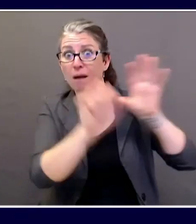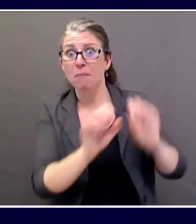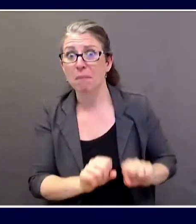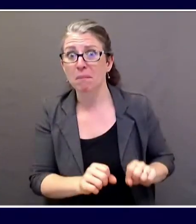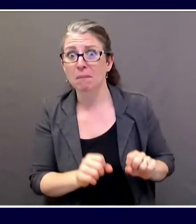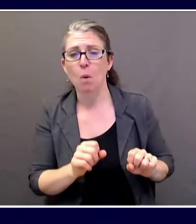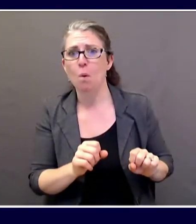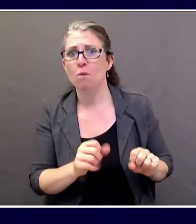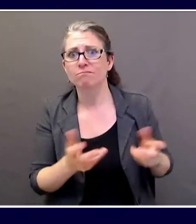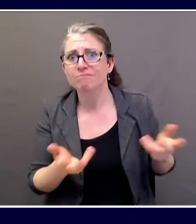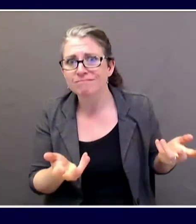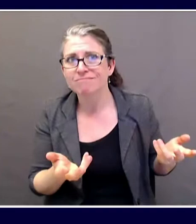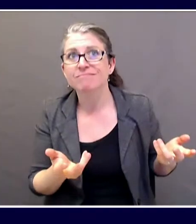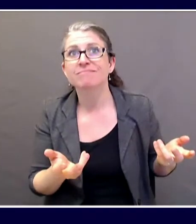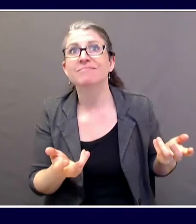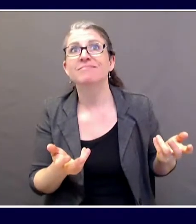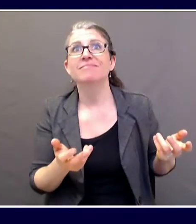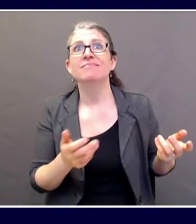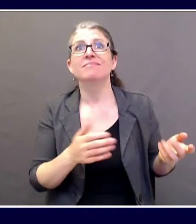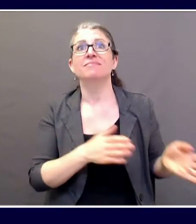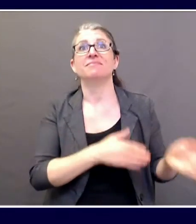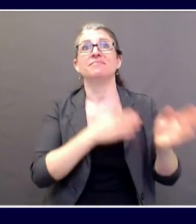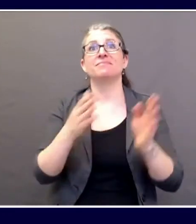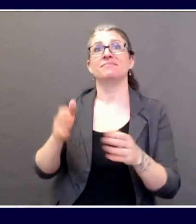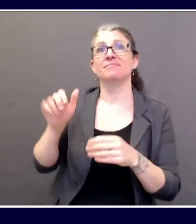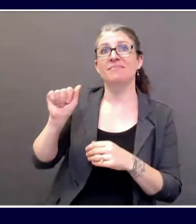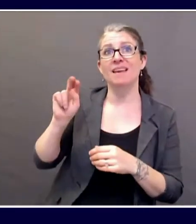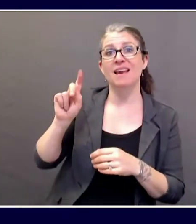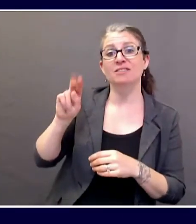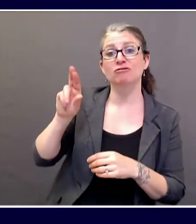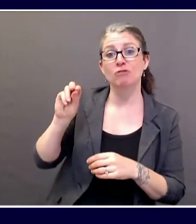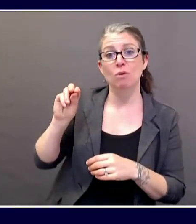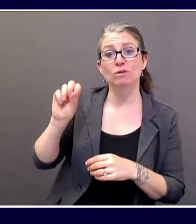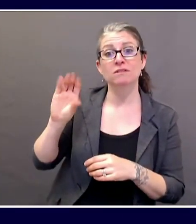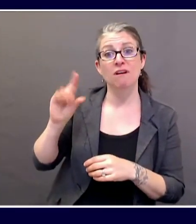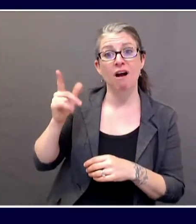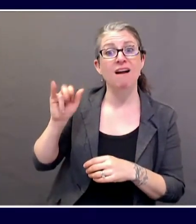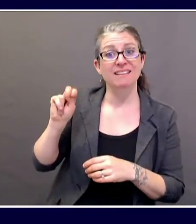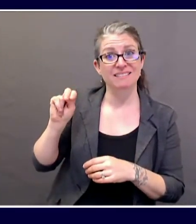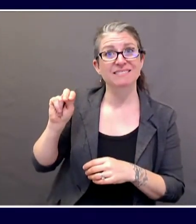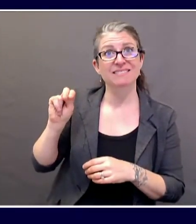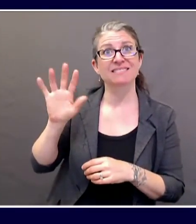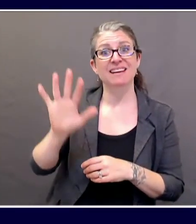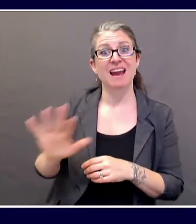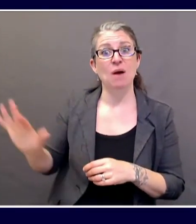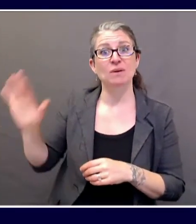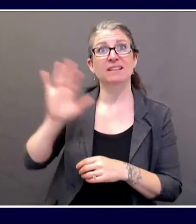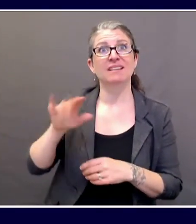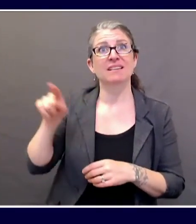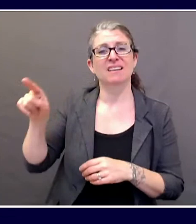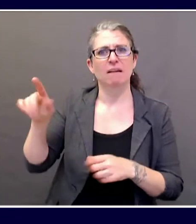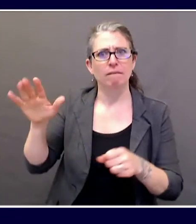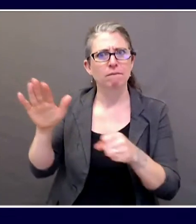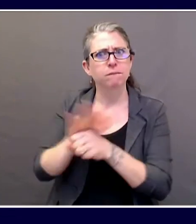high. That's one reason why we have allocated additional doses there for the next week as compared to this